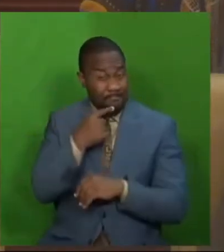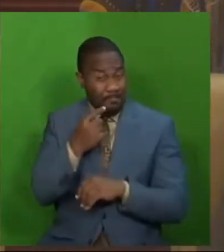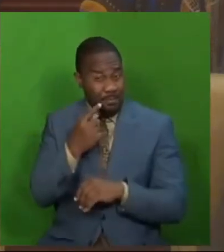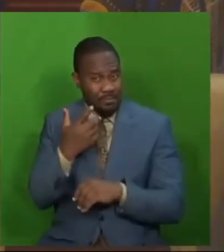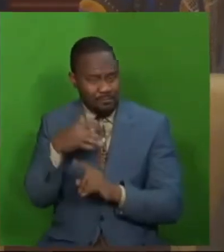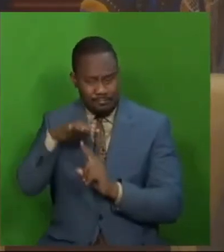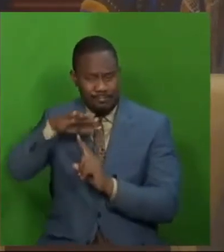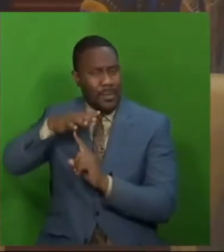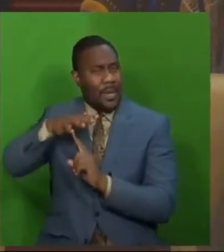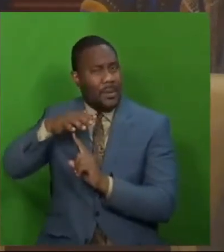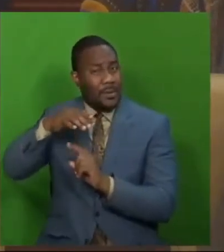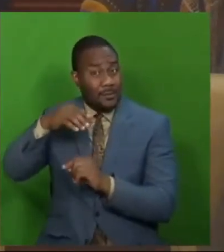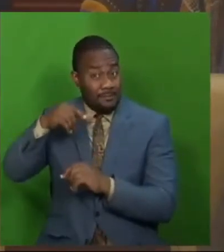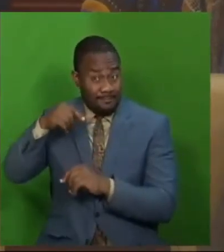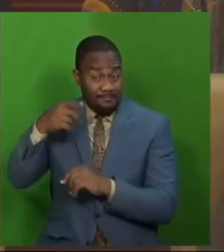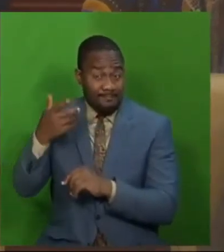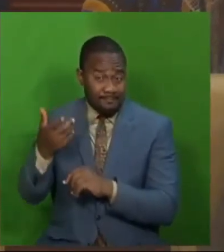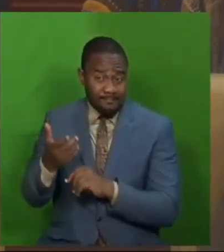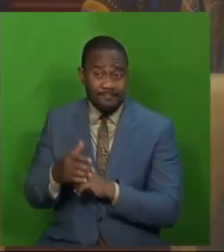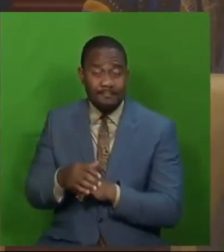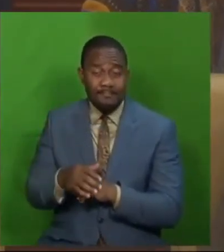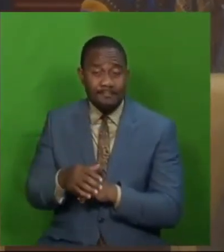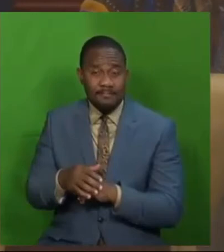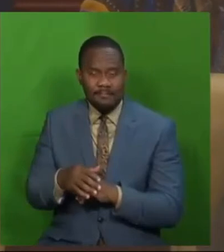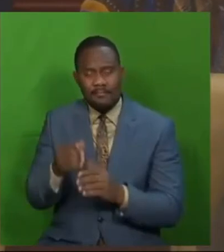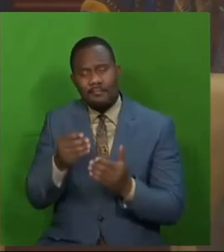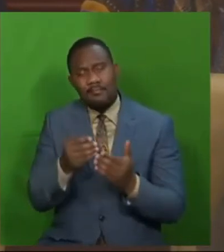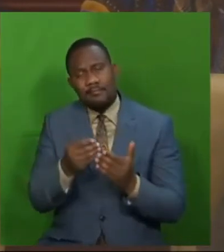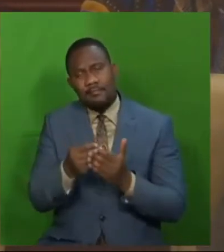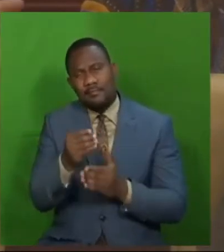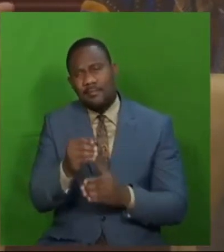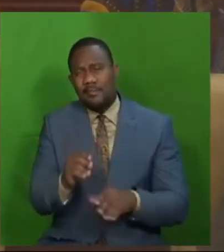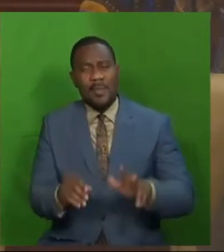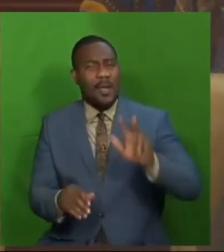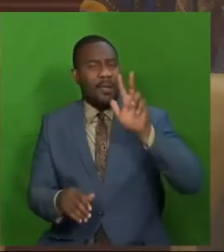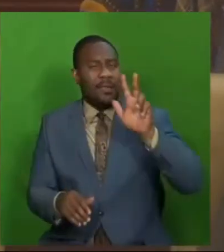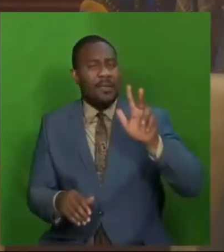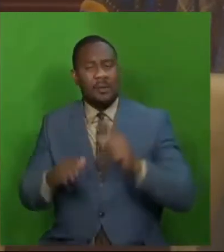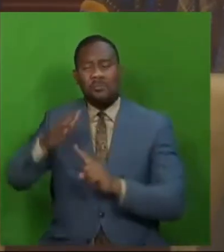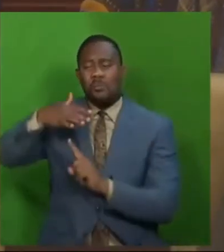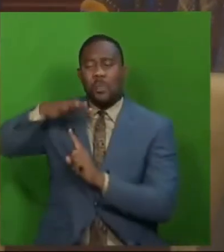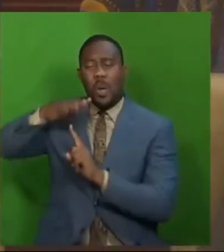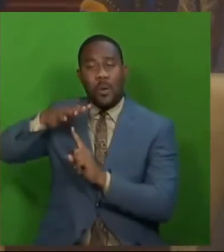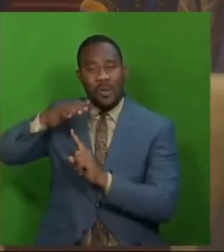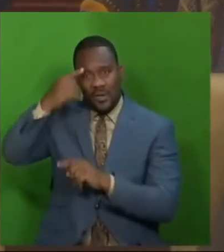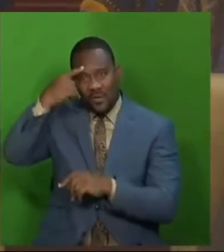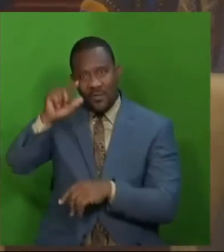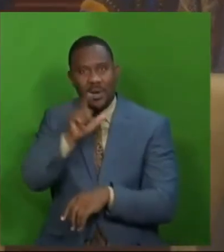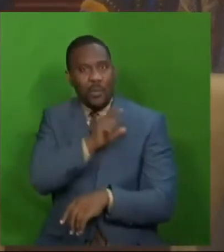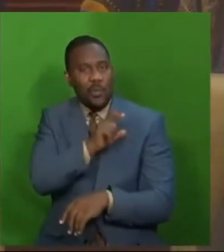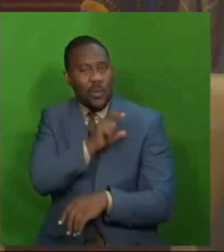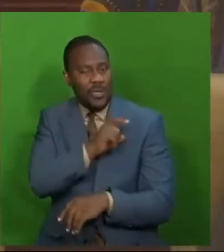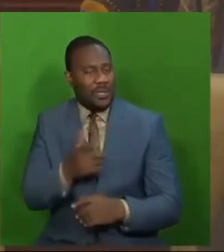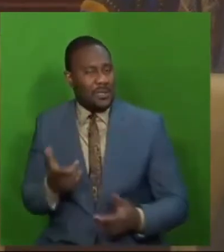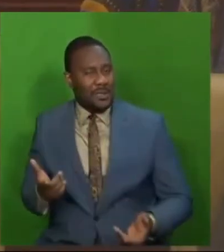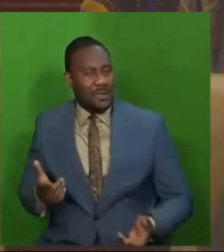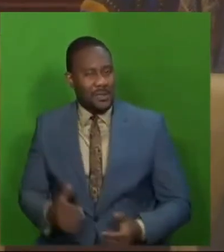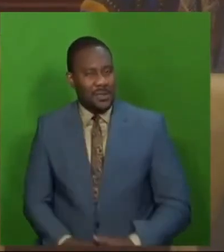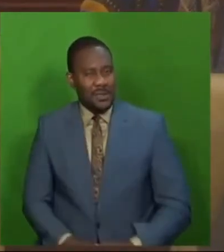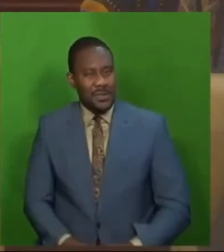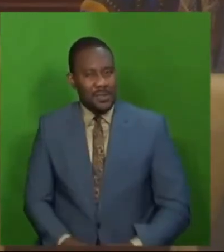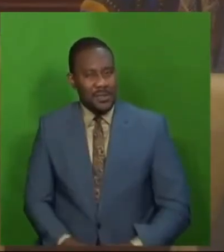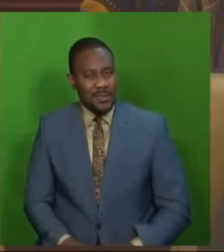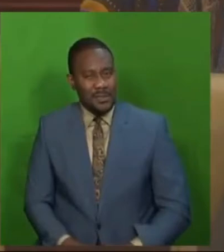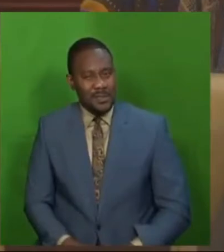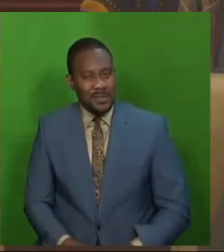achievements, that they have purchased 3 helicopters for the Ghana Police Service. 3. And same is